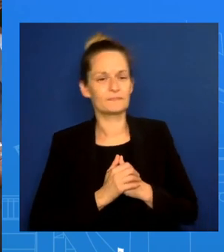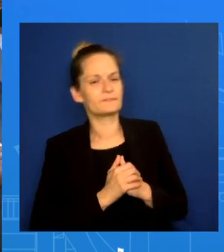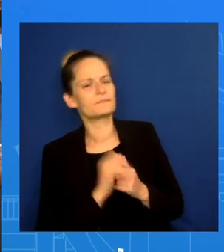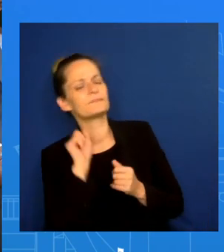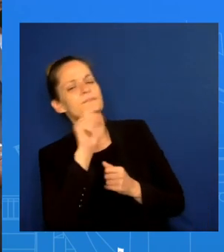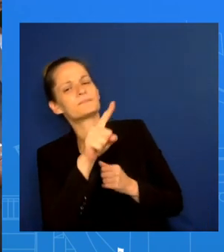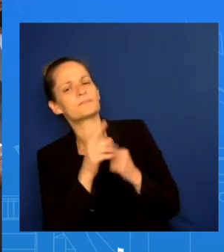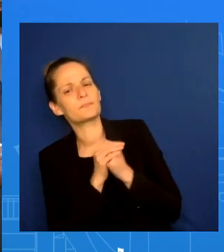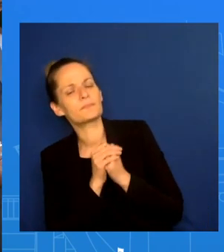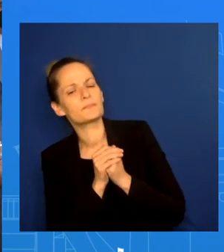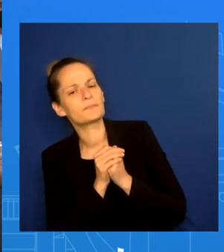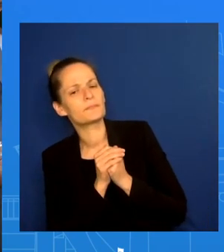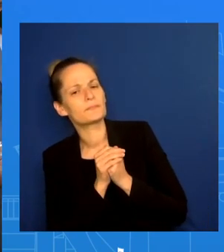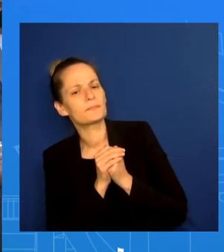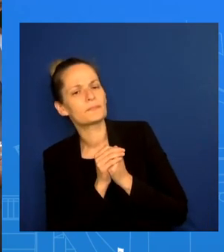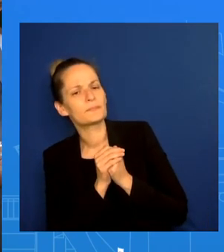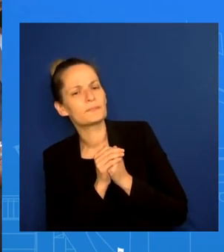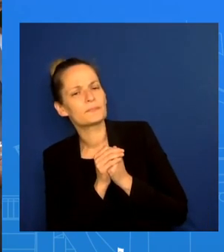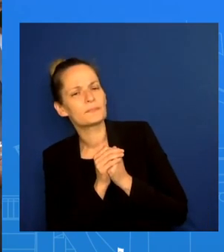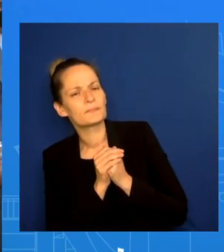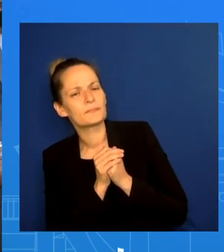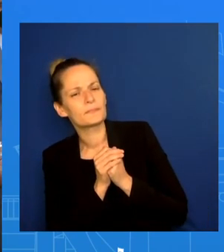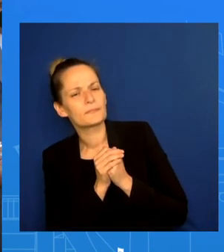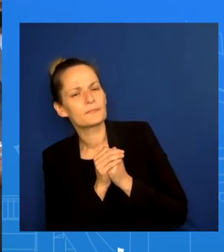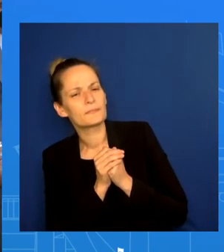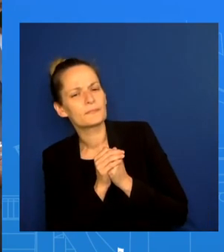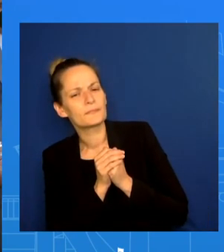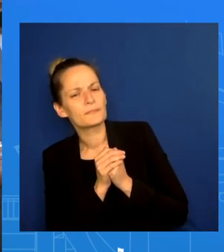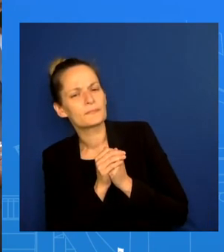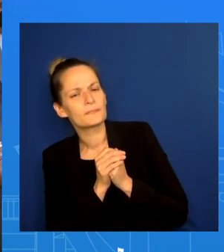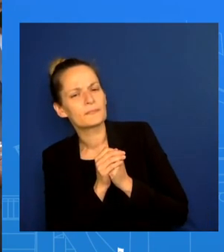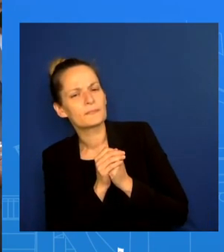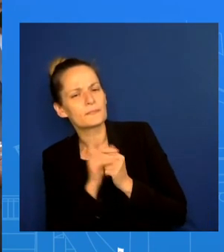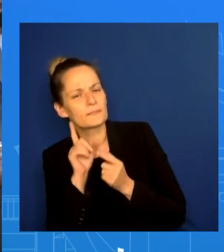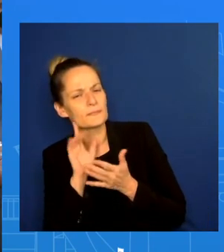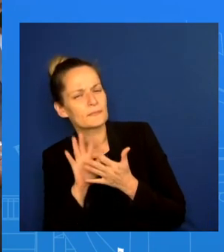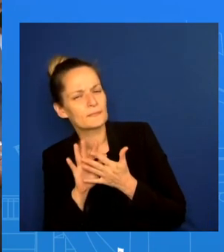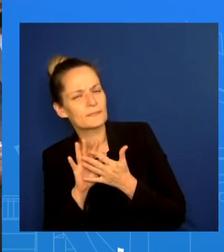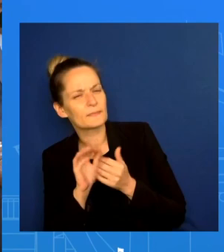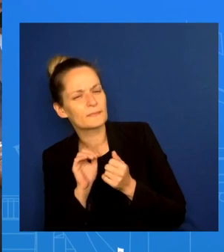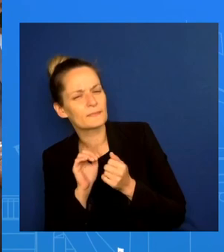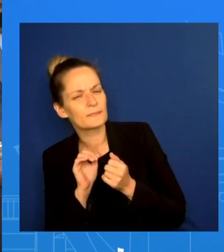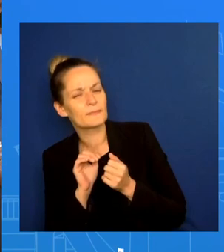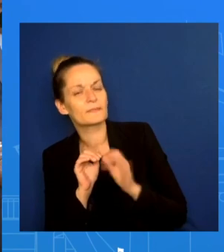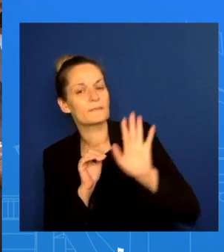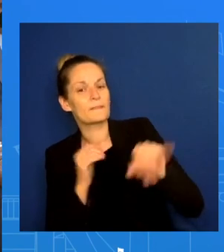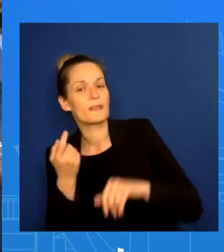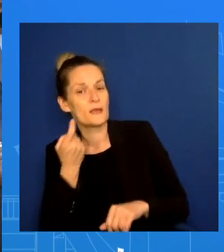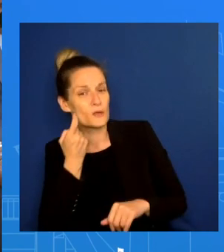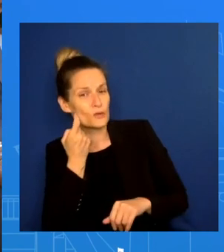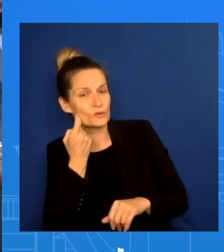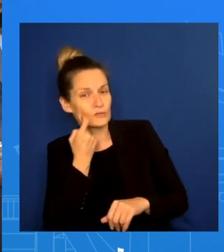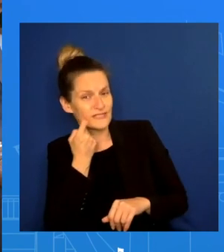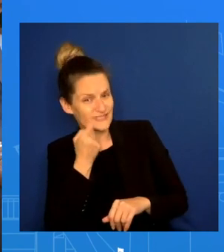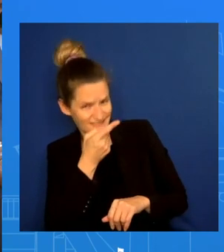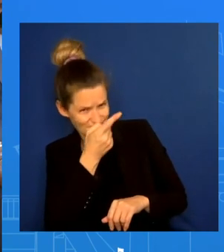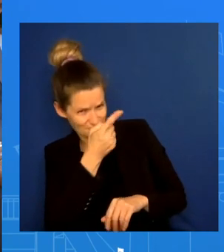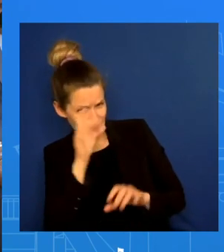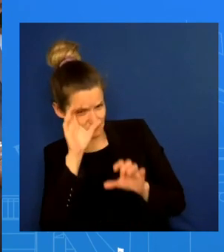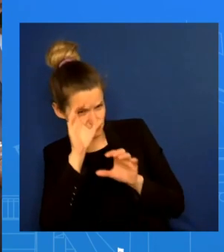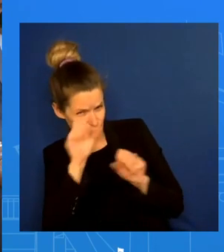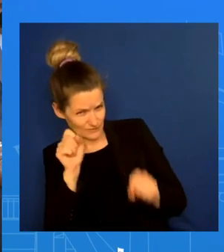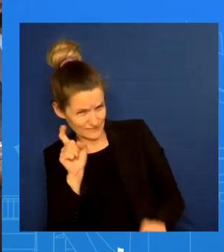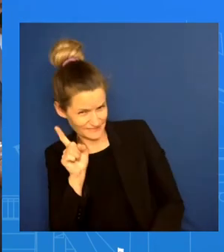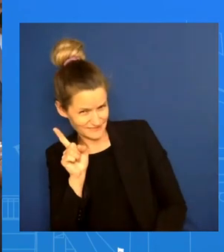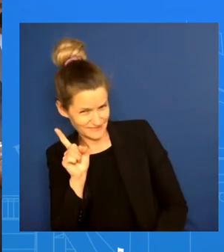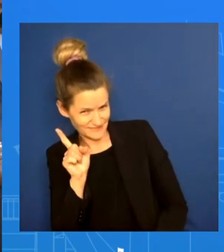invoking President Trump more often in his remarks? He's been tweeting about it. You spoke about it on the tape remarks yesterday. Is this part of a change